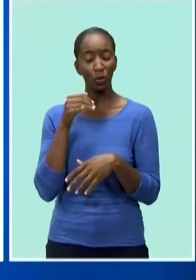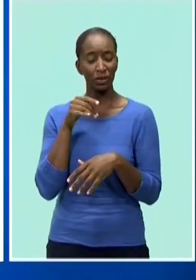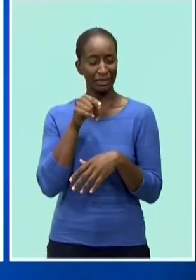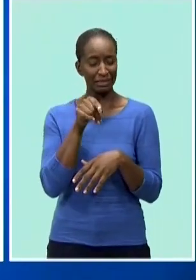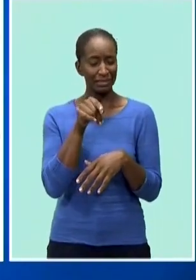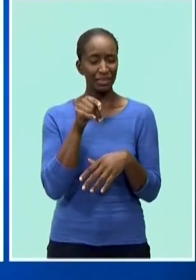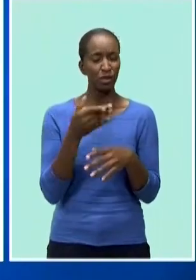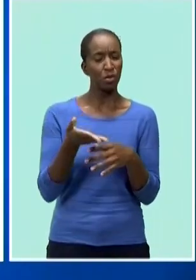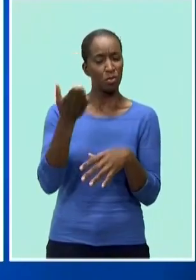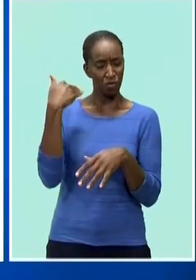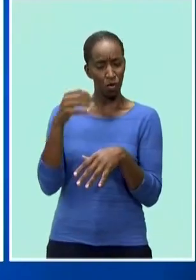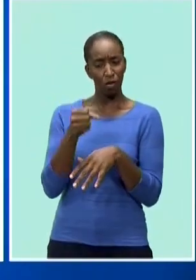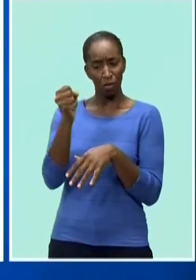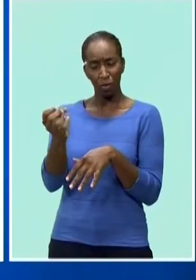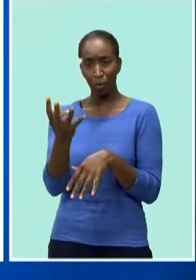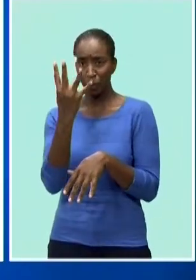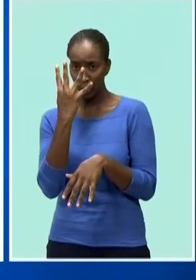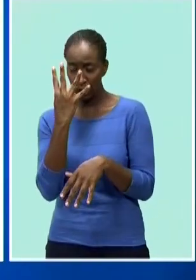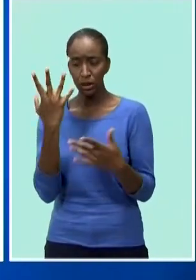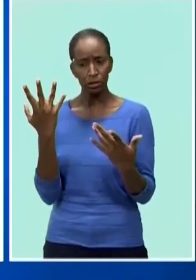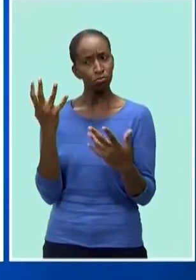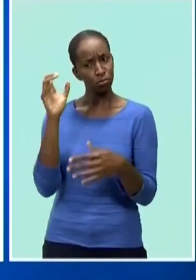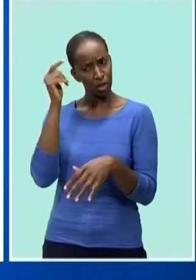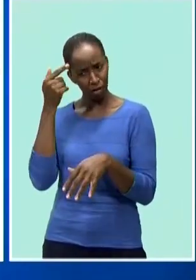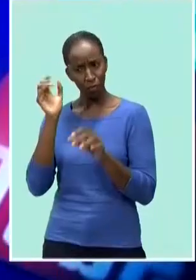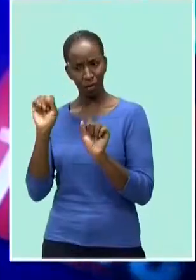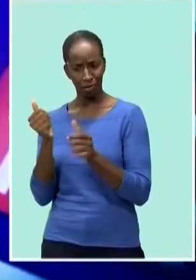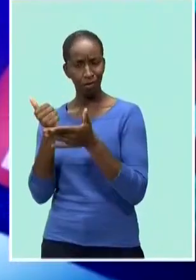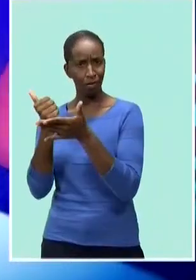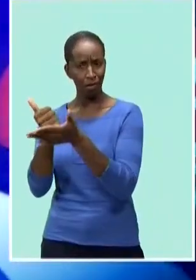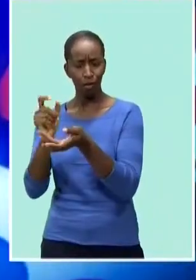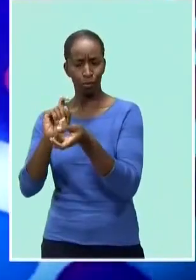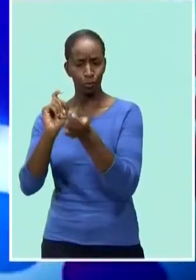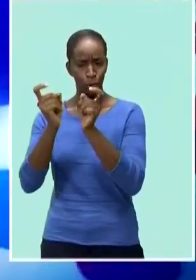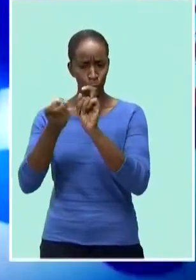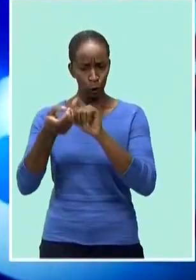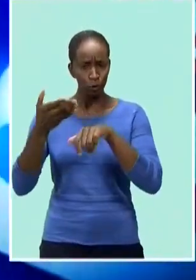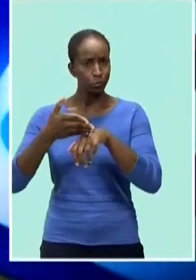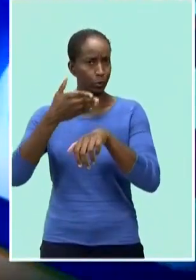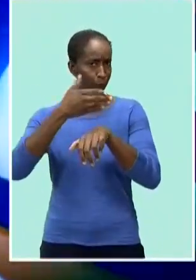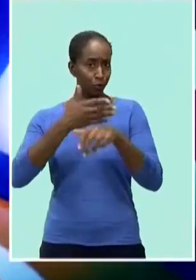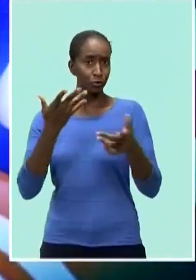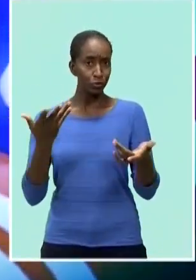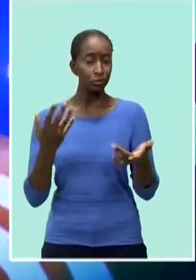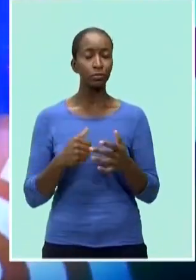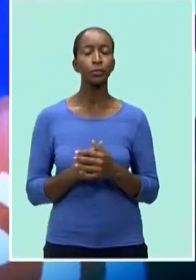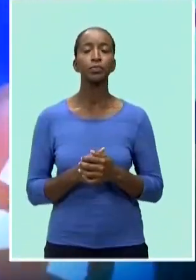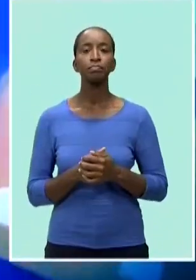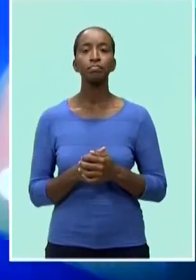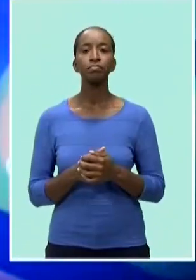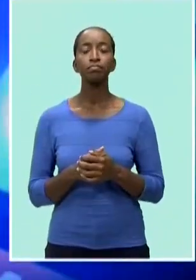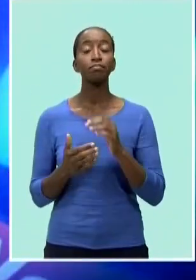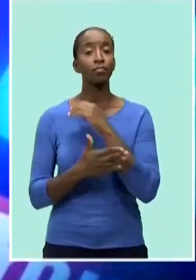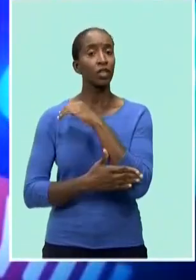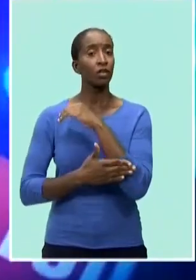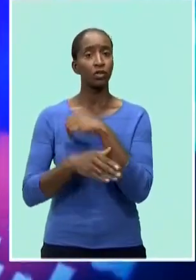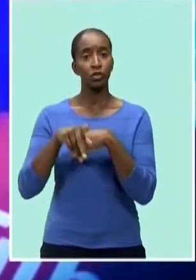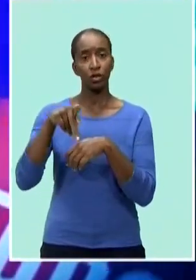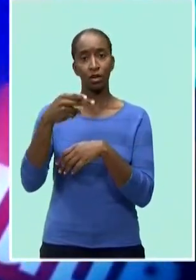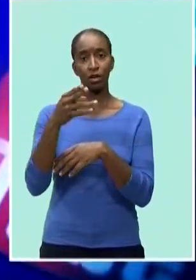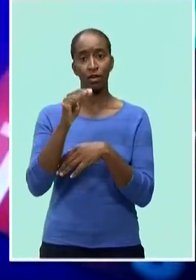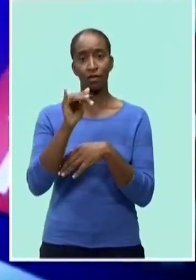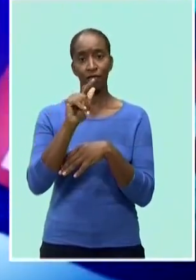system's ability to rehabilitate offenders in prison. Now, people in the Philippines are still reeling after 2 major